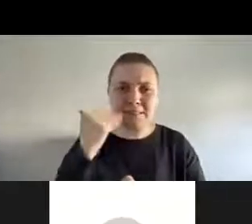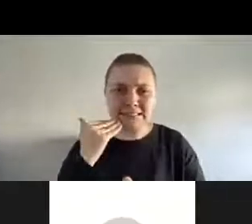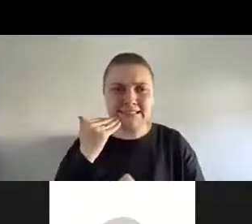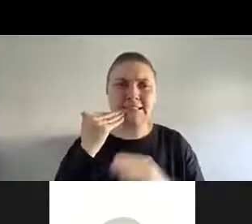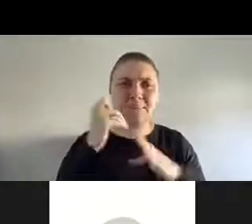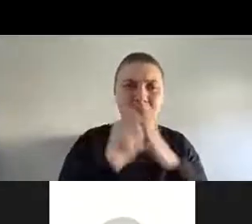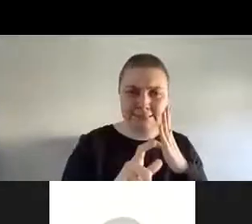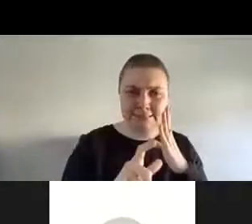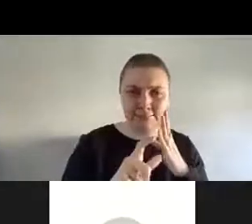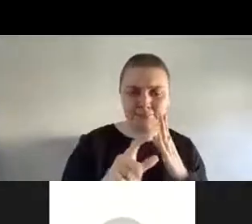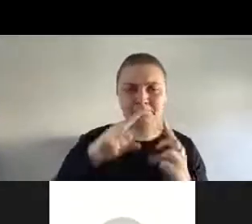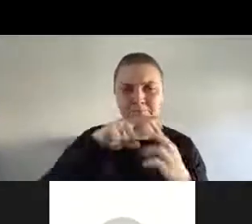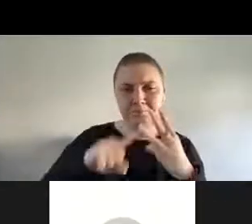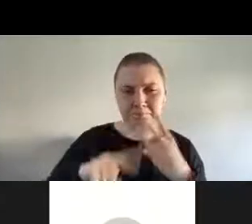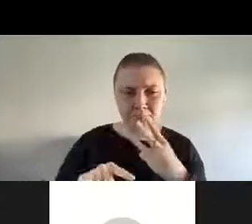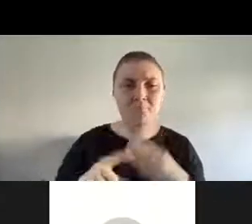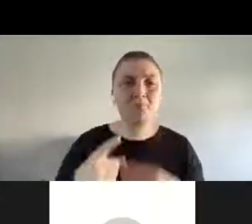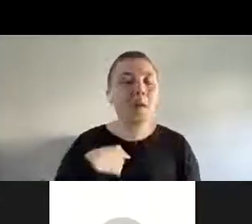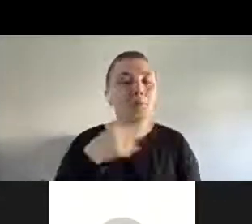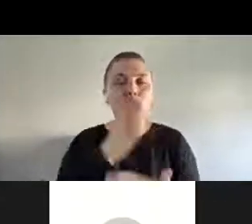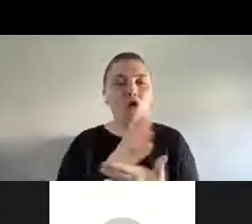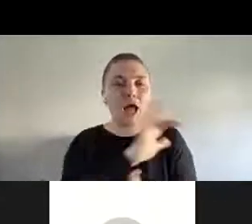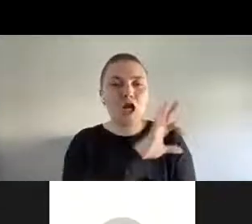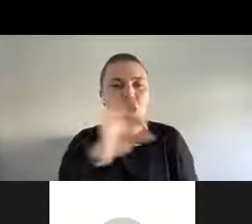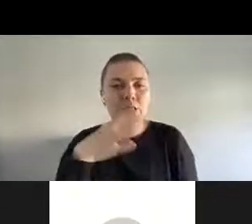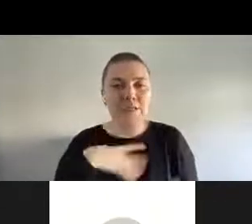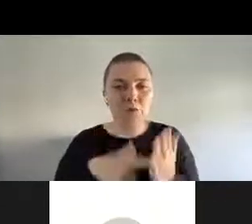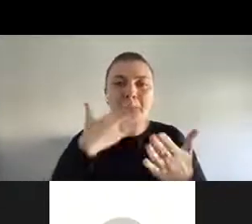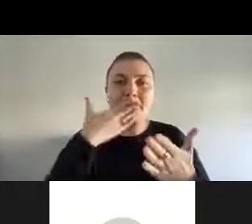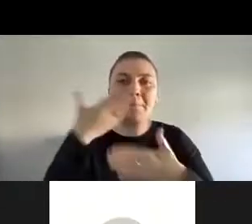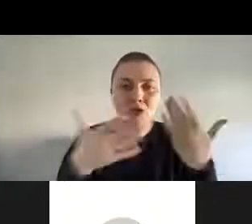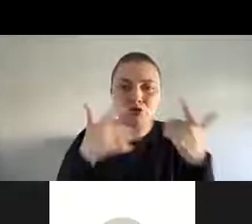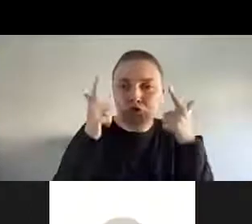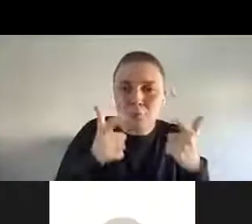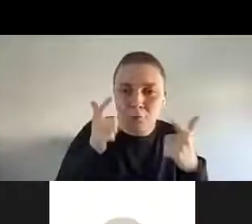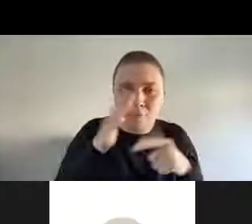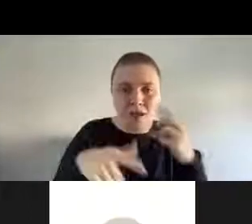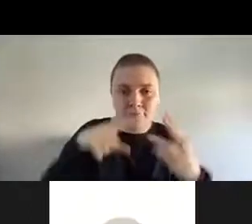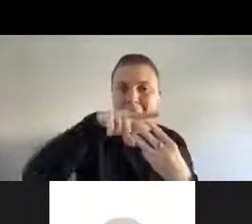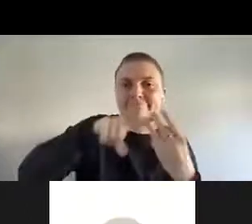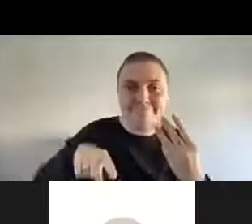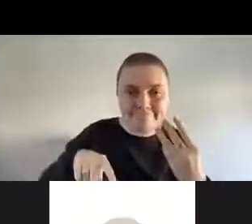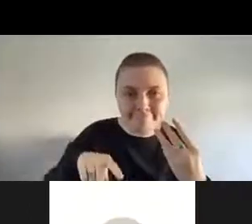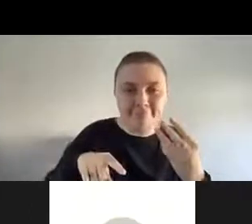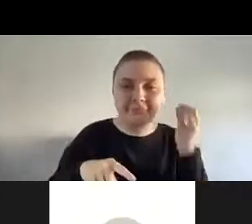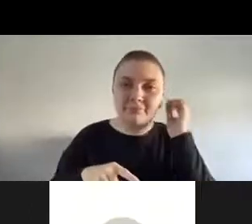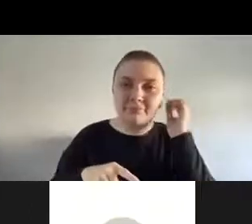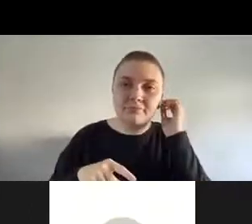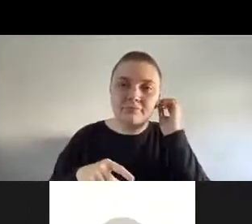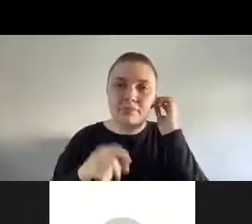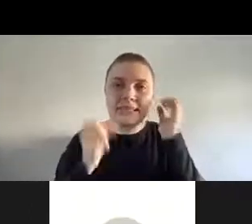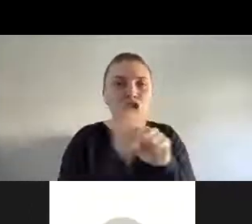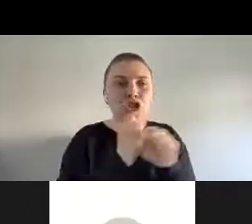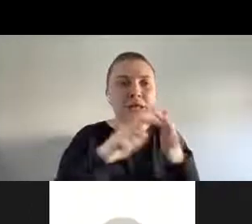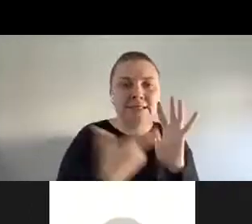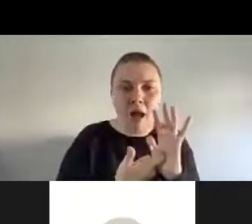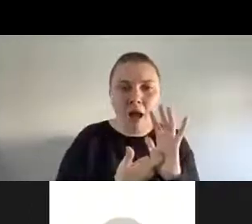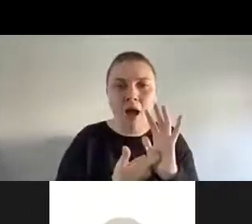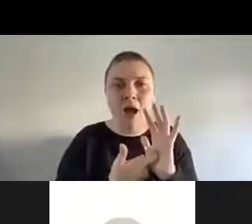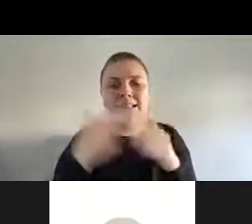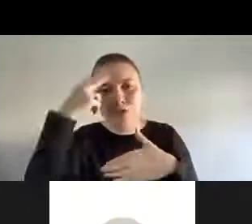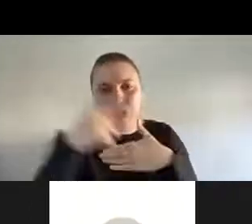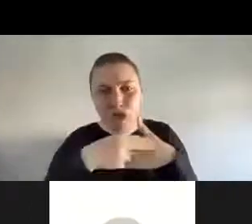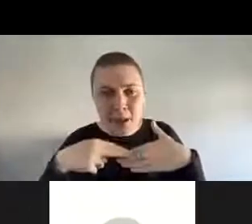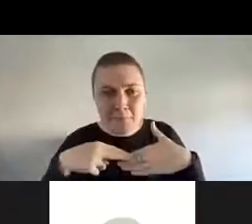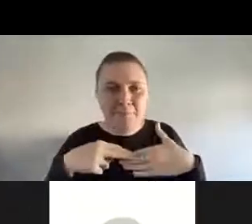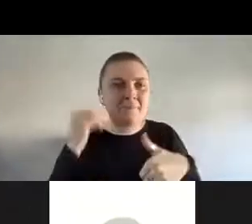disability. So I'm sure I don't have to explain too much detail about gender stereotypes and the